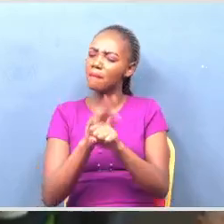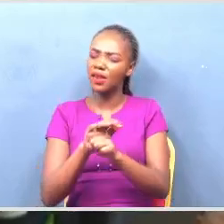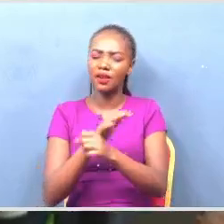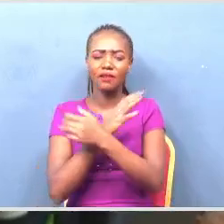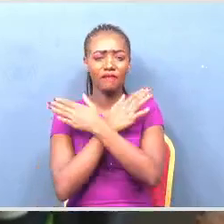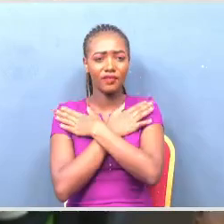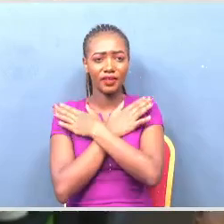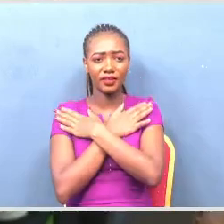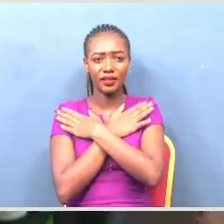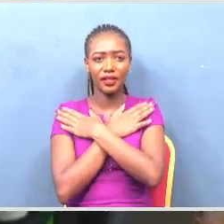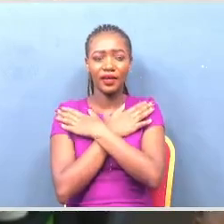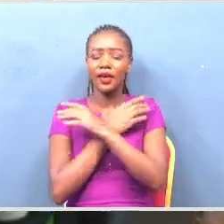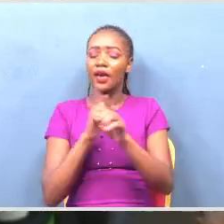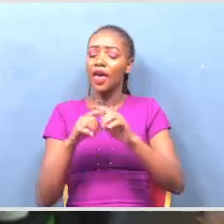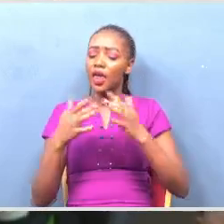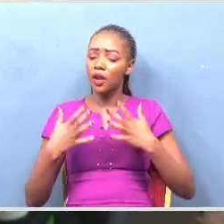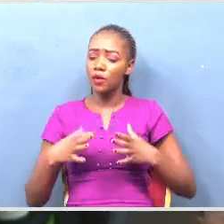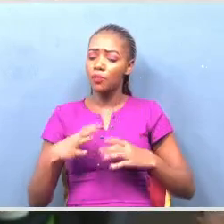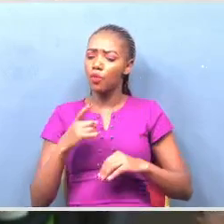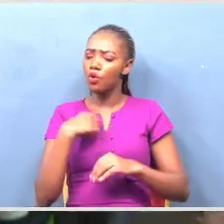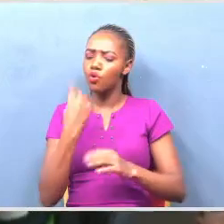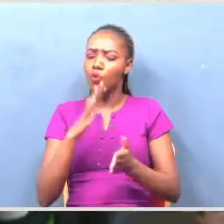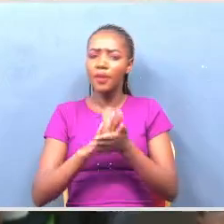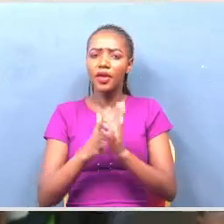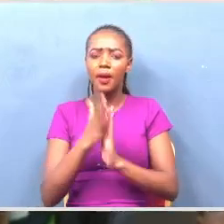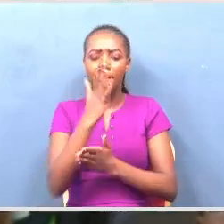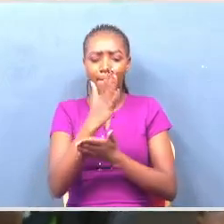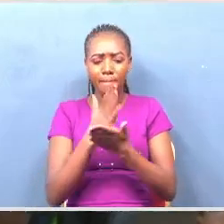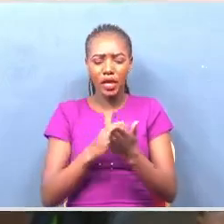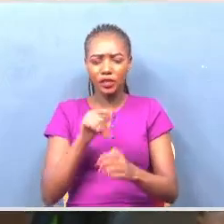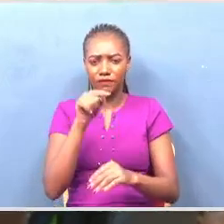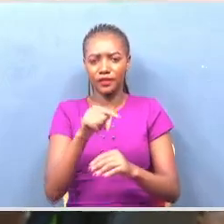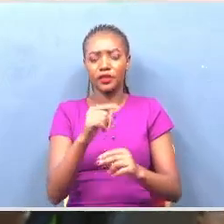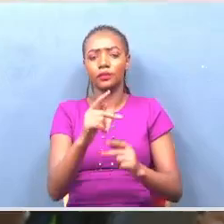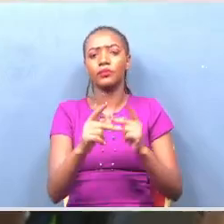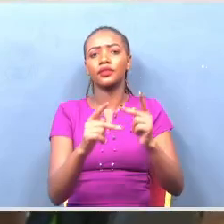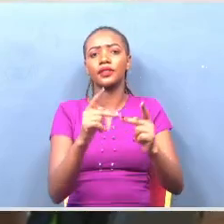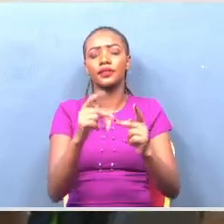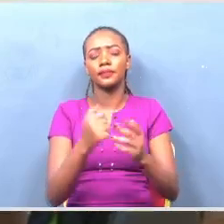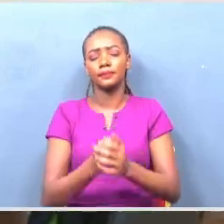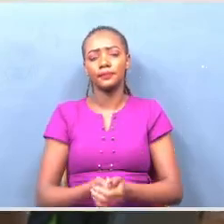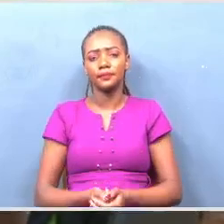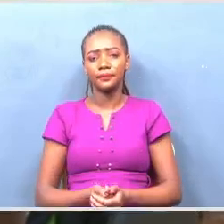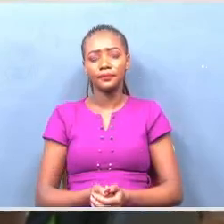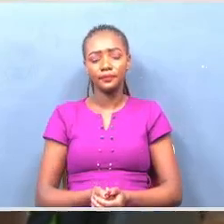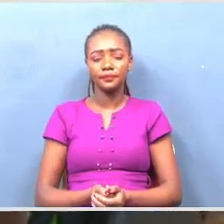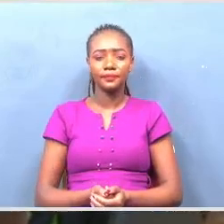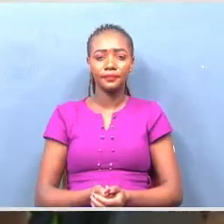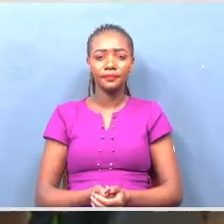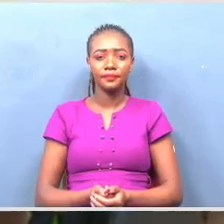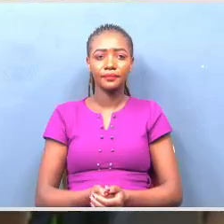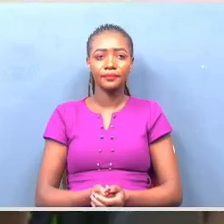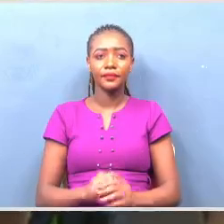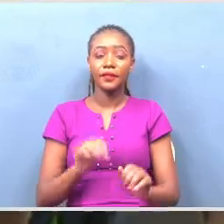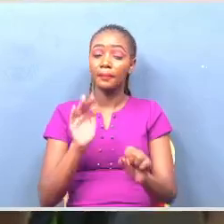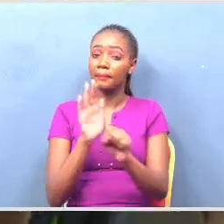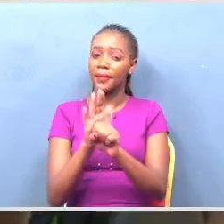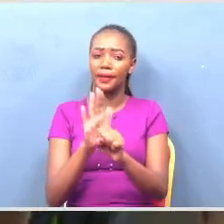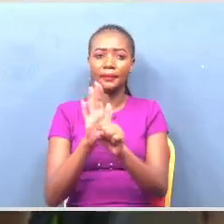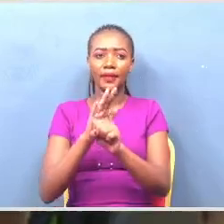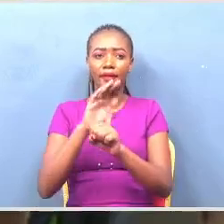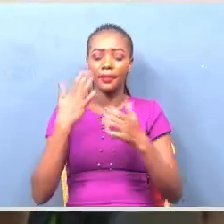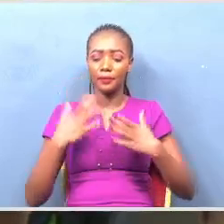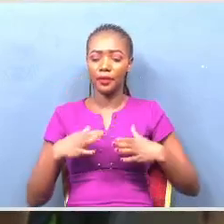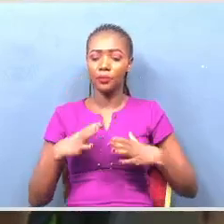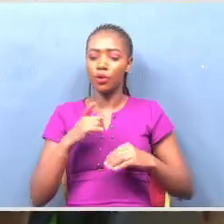who have been part and parcel of this journey. Many people